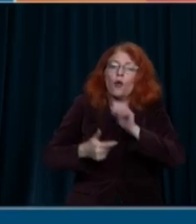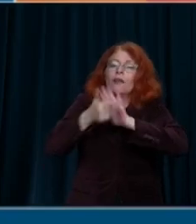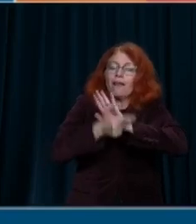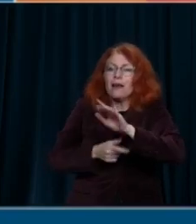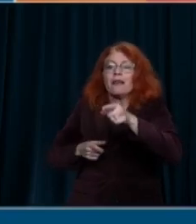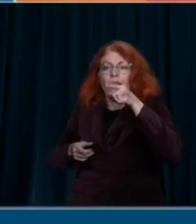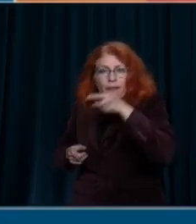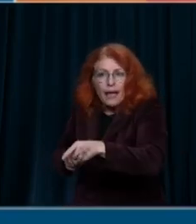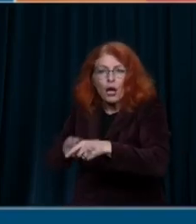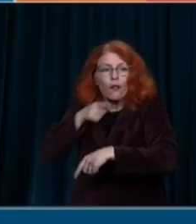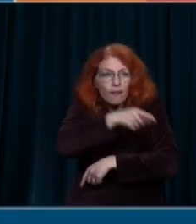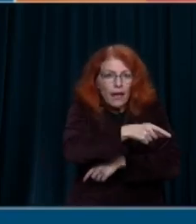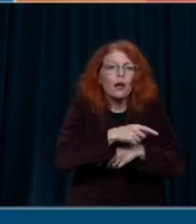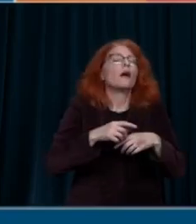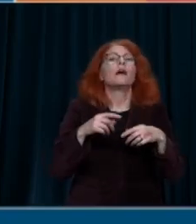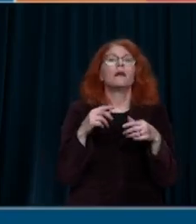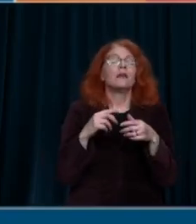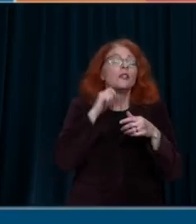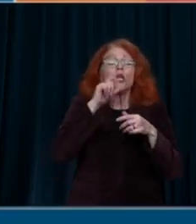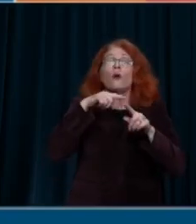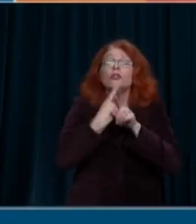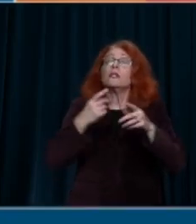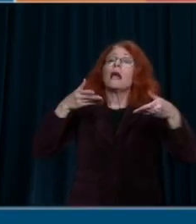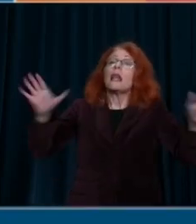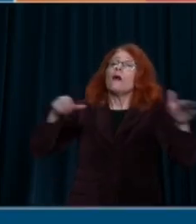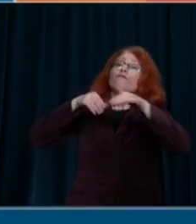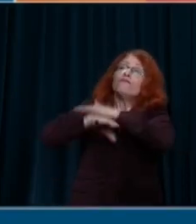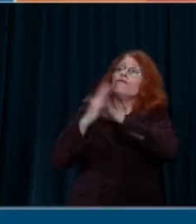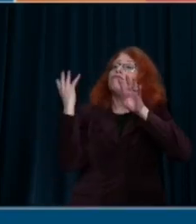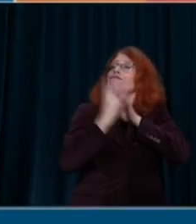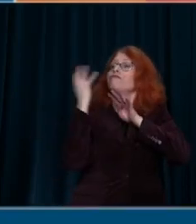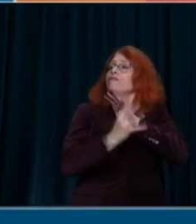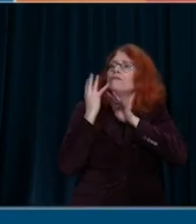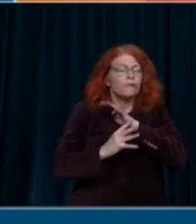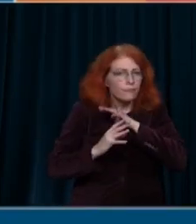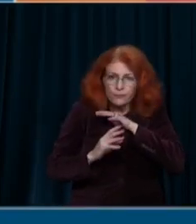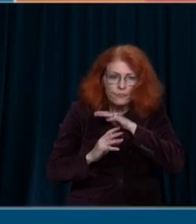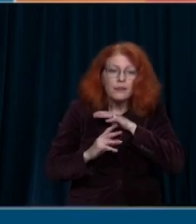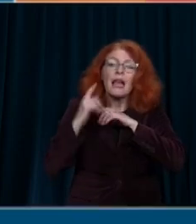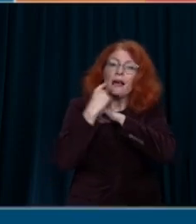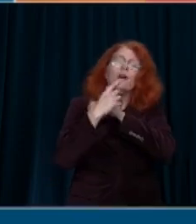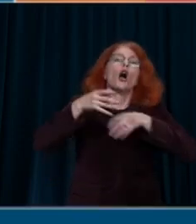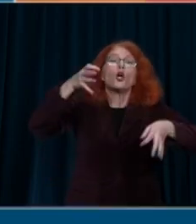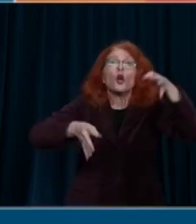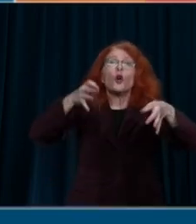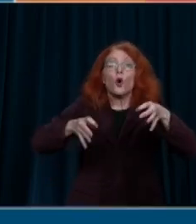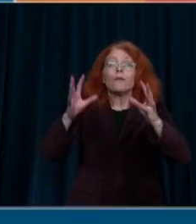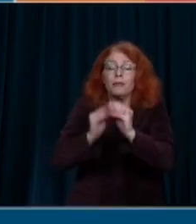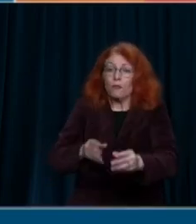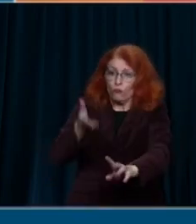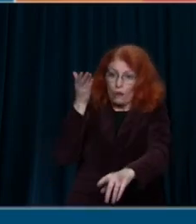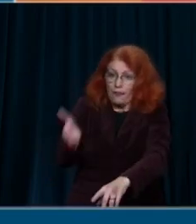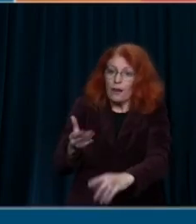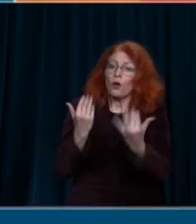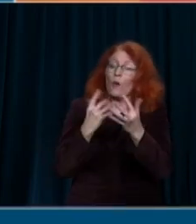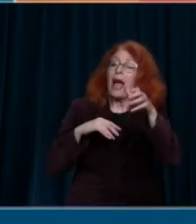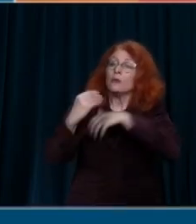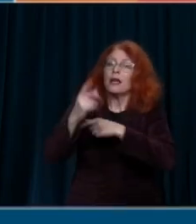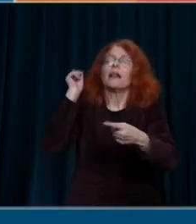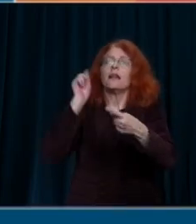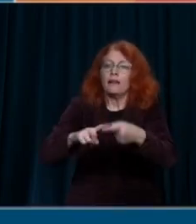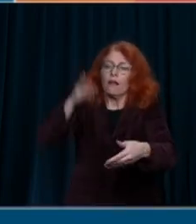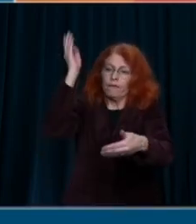entry. The court cases, you don't just let them in. You have their court hearing right there on the spot and make them wait outside until they get it